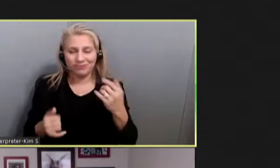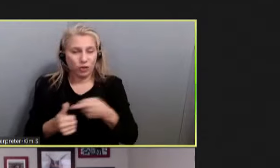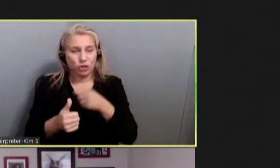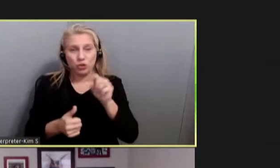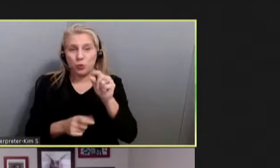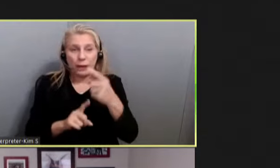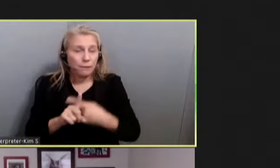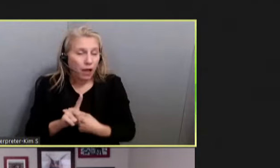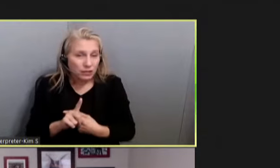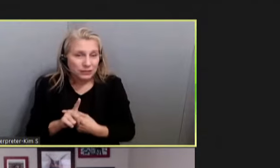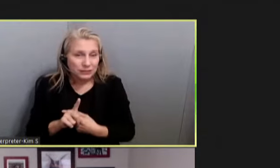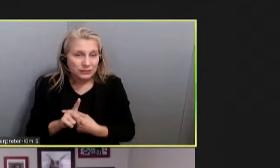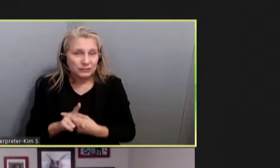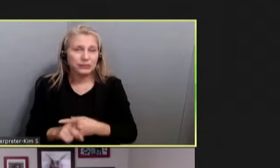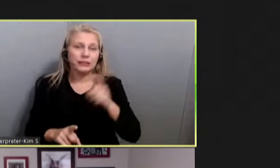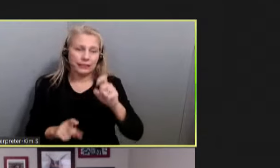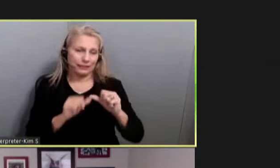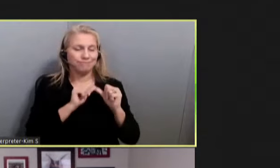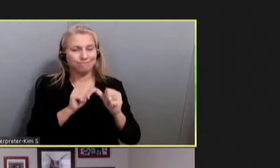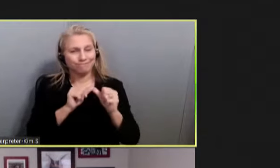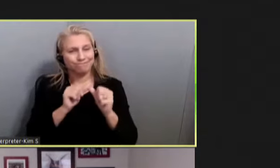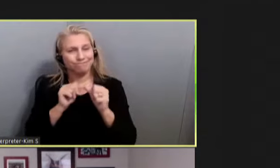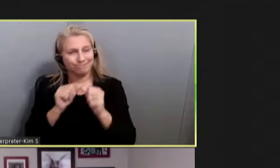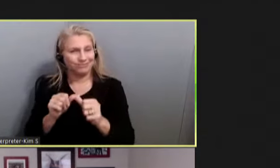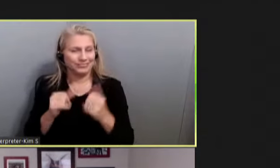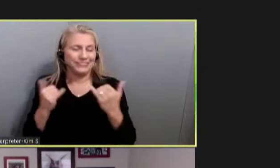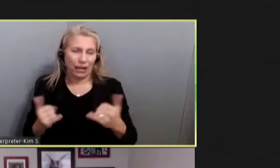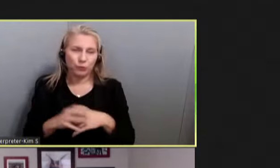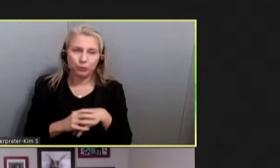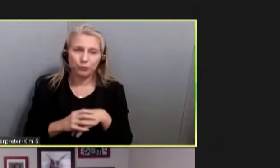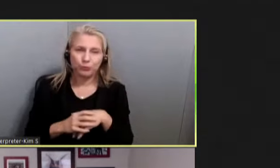20 months here, we need to continue to do now. All